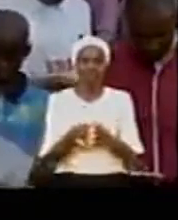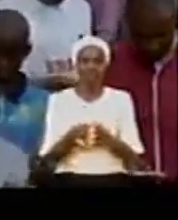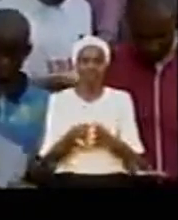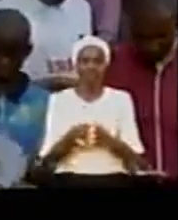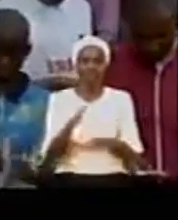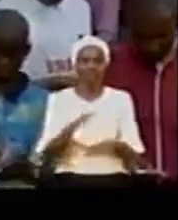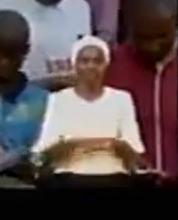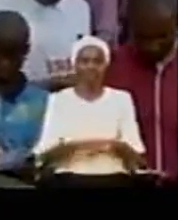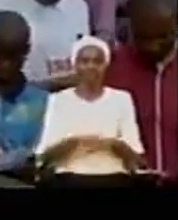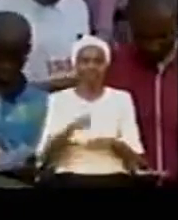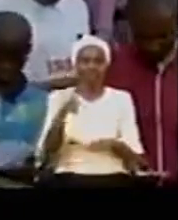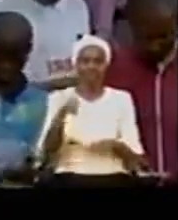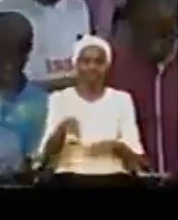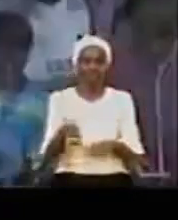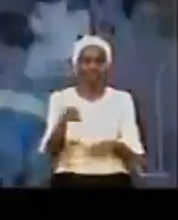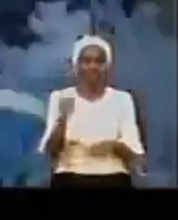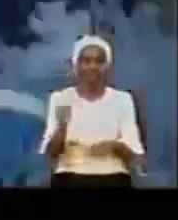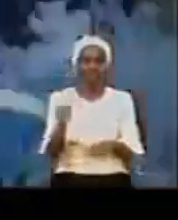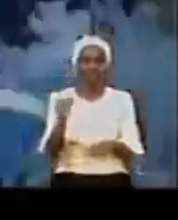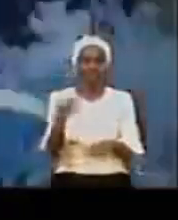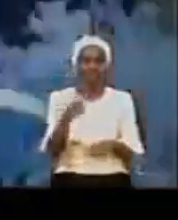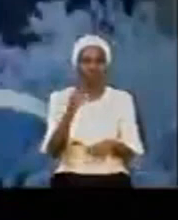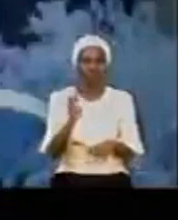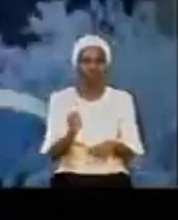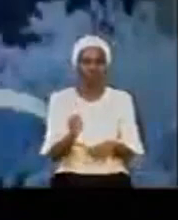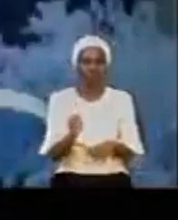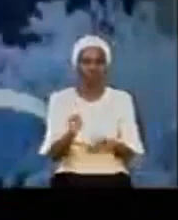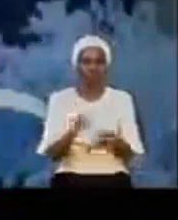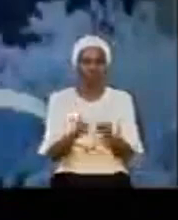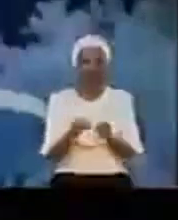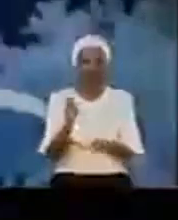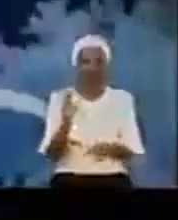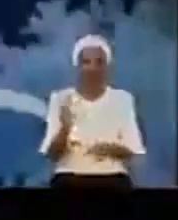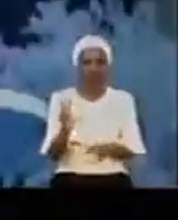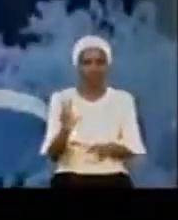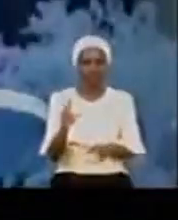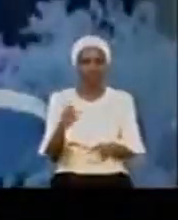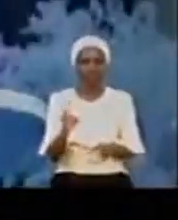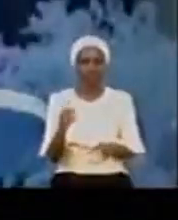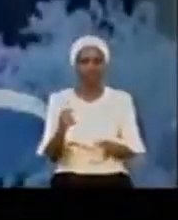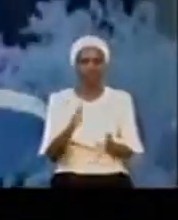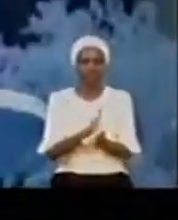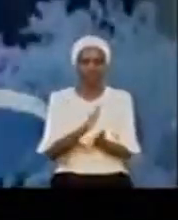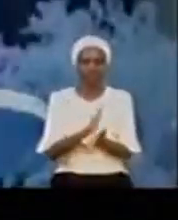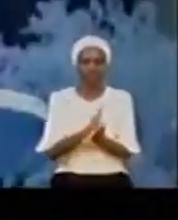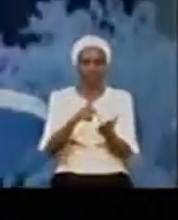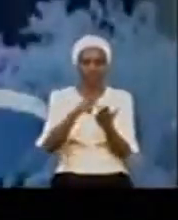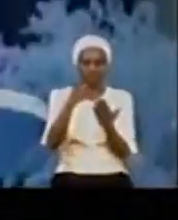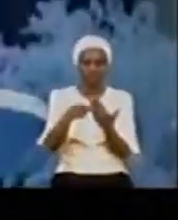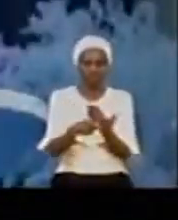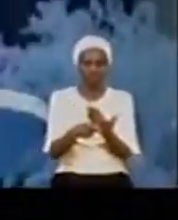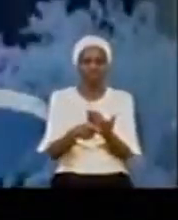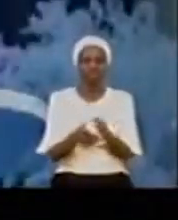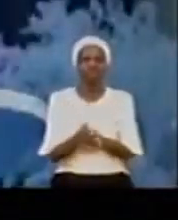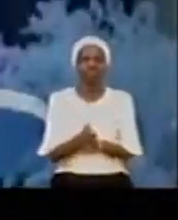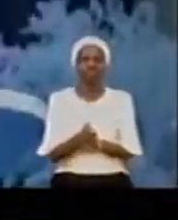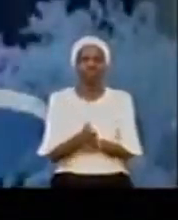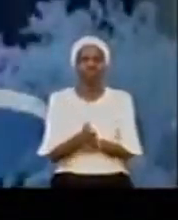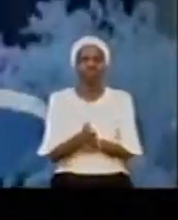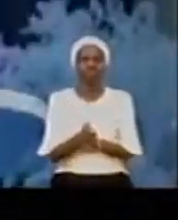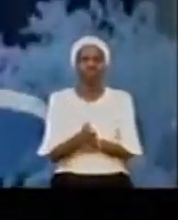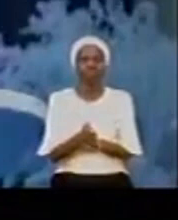Christ, our Redeemer, died on the cross. Died for the sinner, paid all his